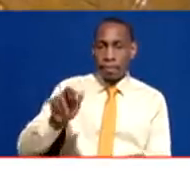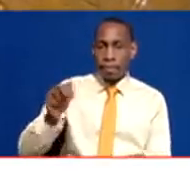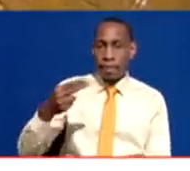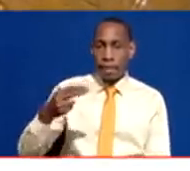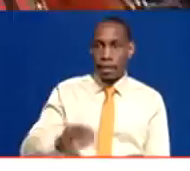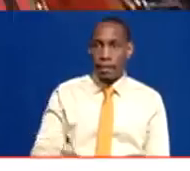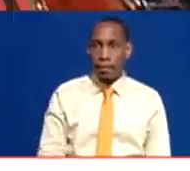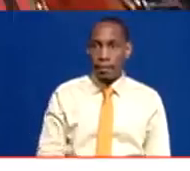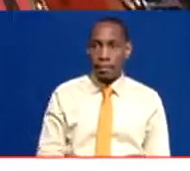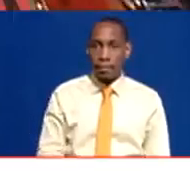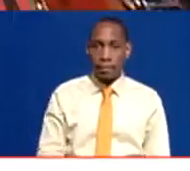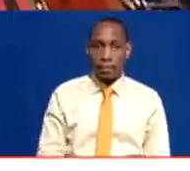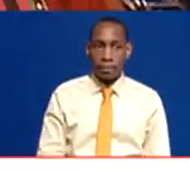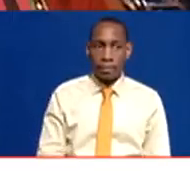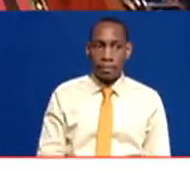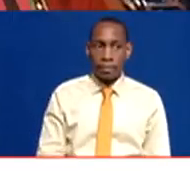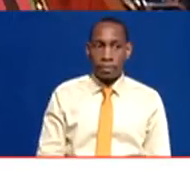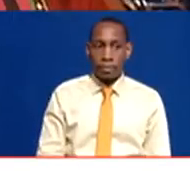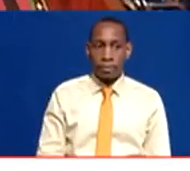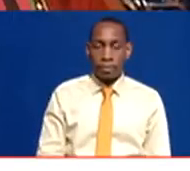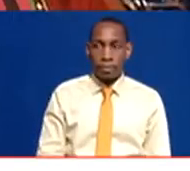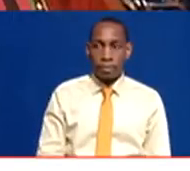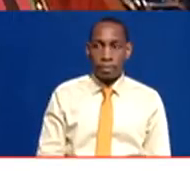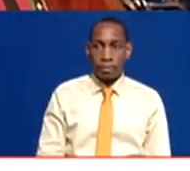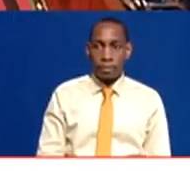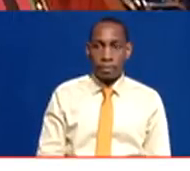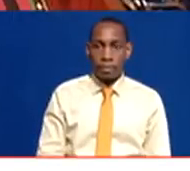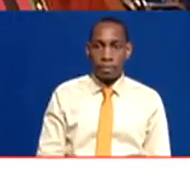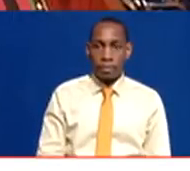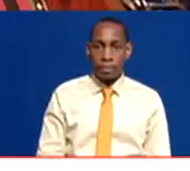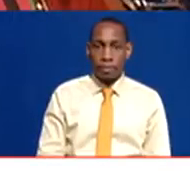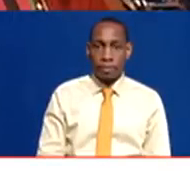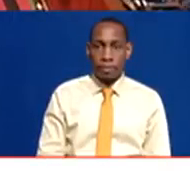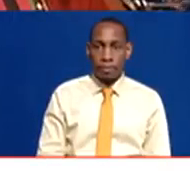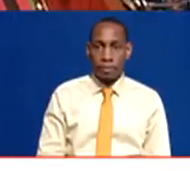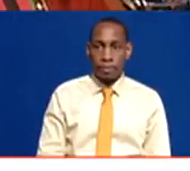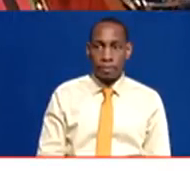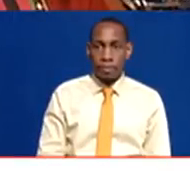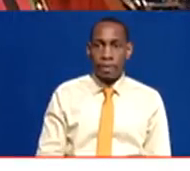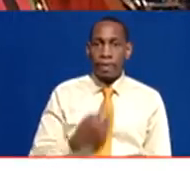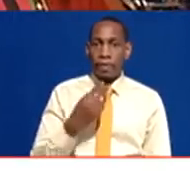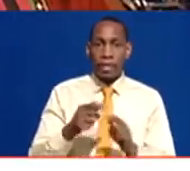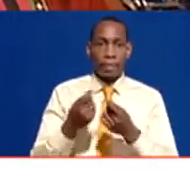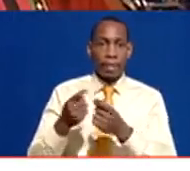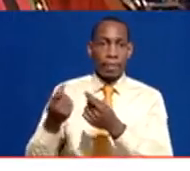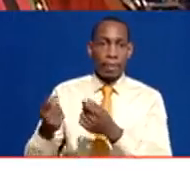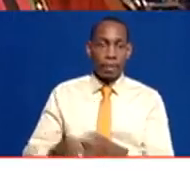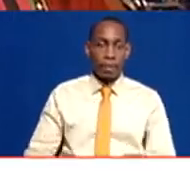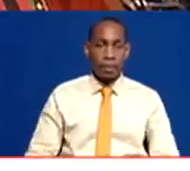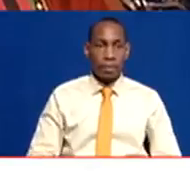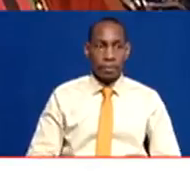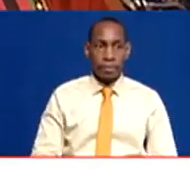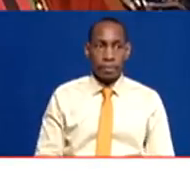Speaker, to begin with, I want to congratulate you for having been elected as the Speaker of the 13th Parliament, National